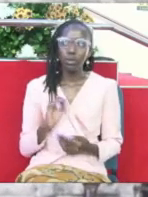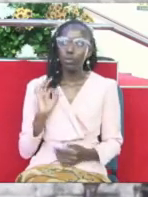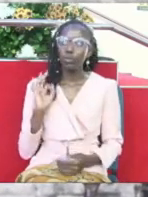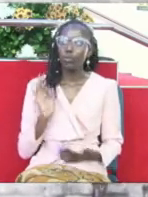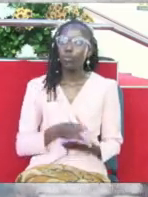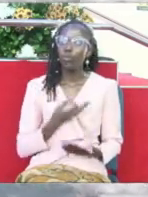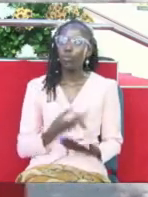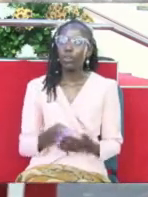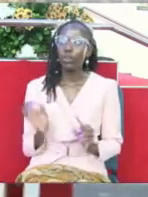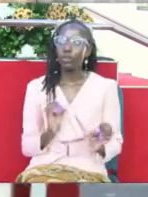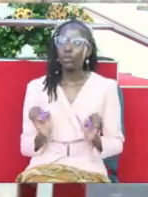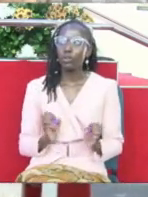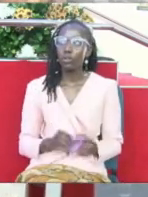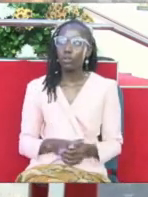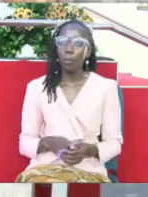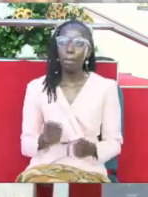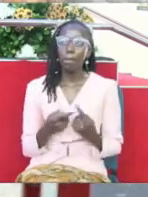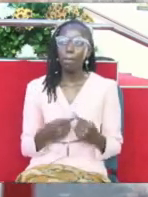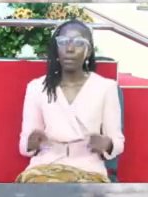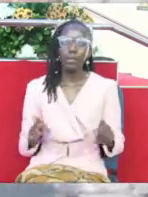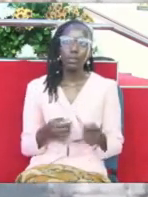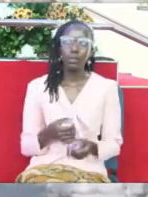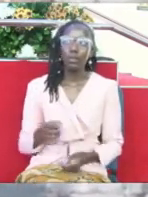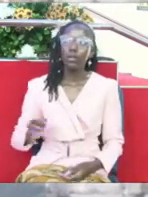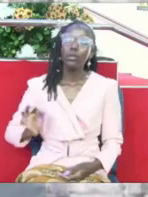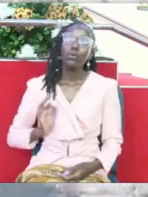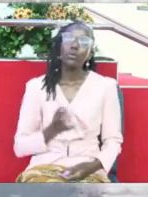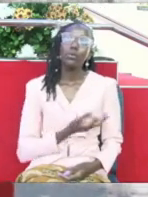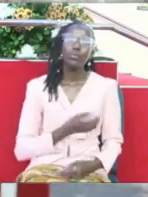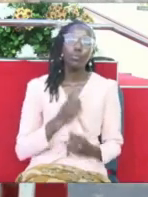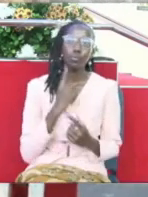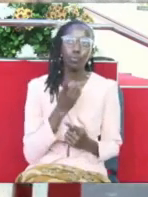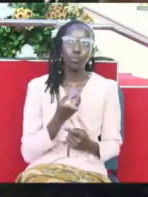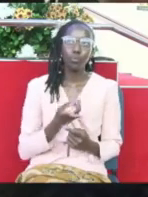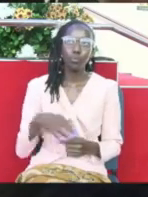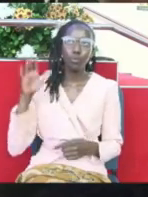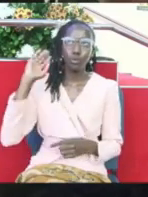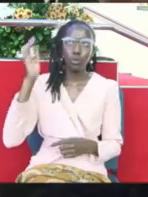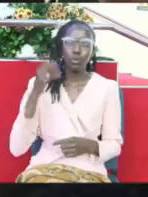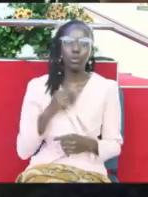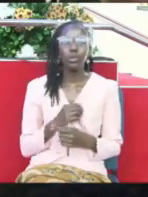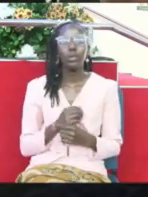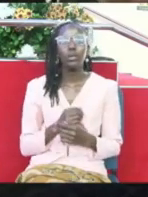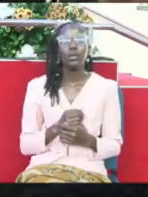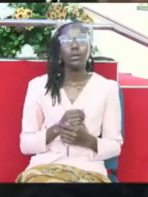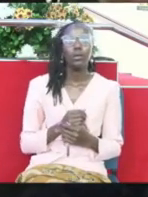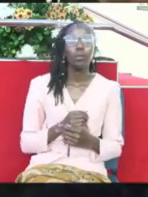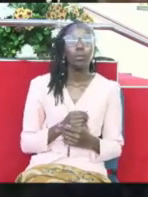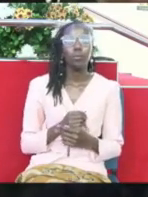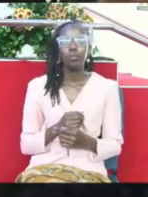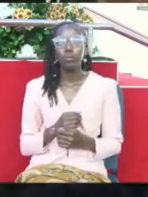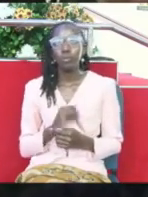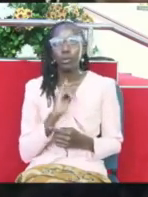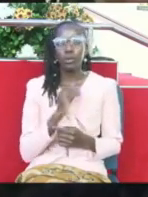the house. Lakini tunasema aliye ambaye ni mpeanaji wangu yuko kwenye nyumba. In him there is no shadow of doubt. Na ndani